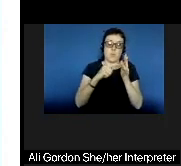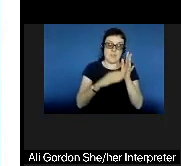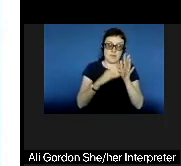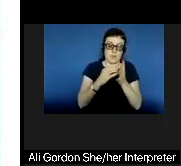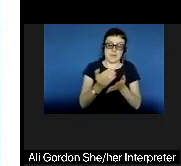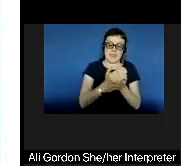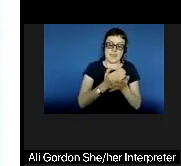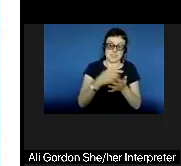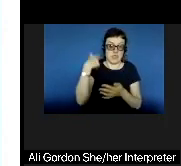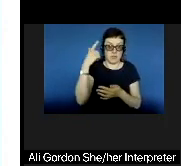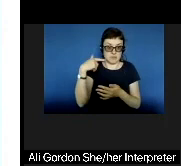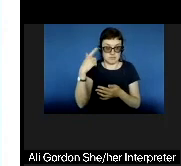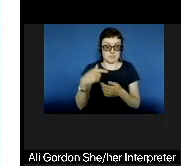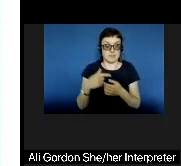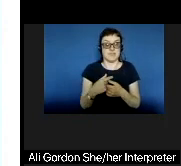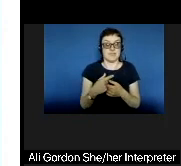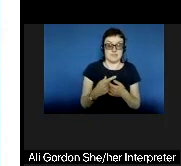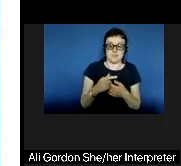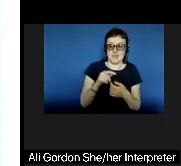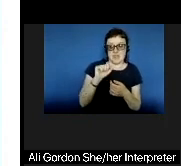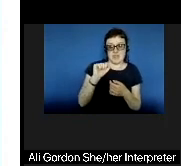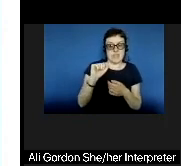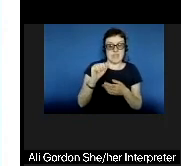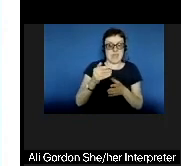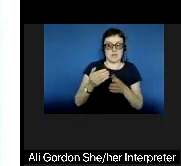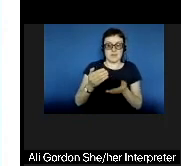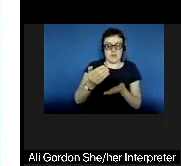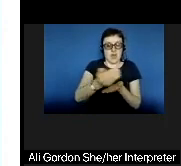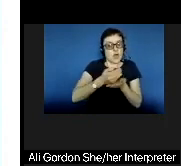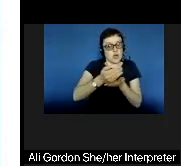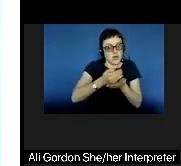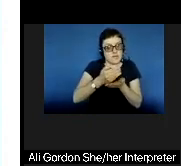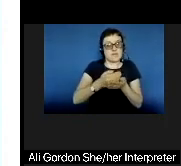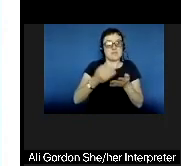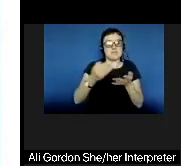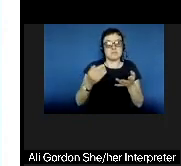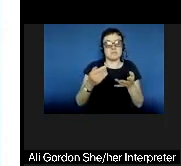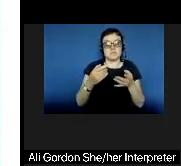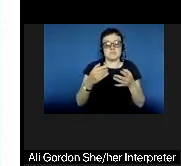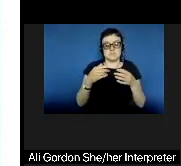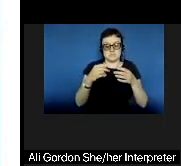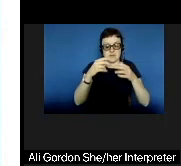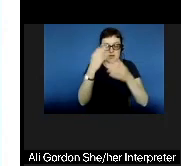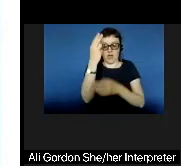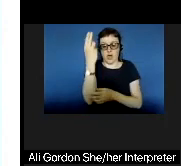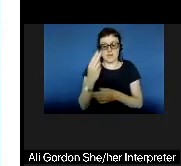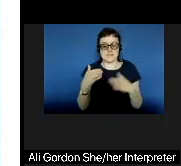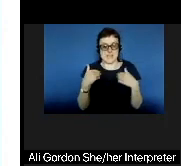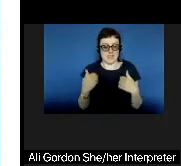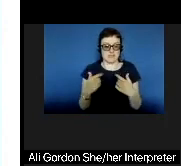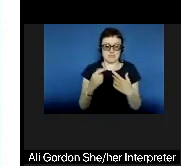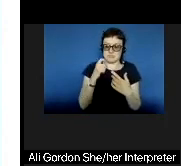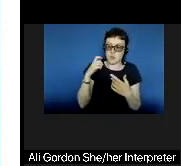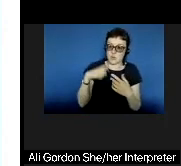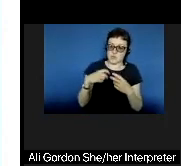In artists with Welcome's Arts and Health archives, including the Adamson Collection, encouraging them to respond creatively to